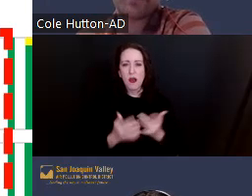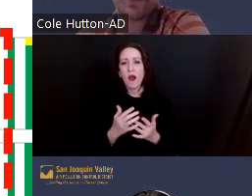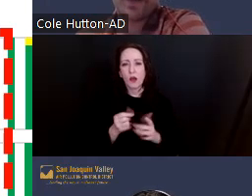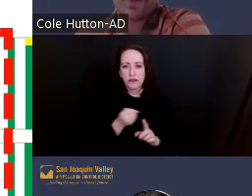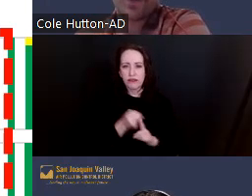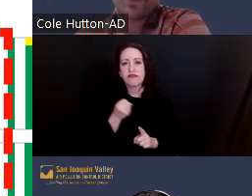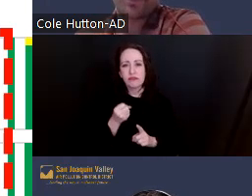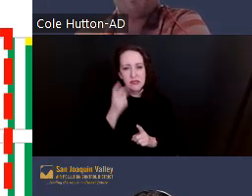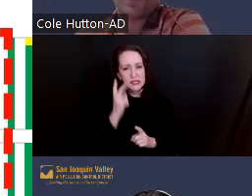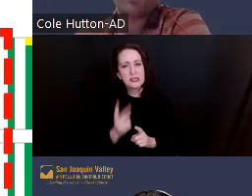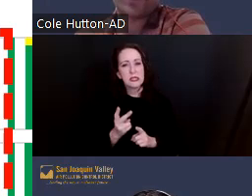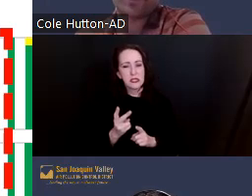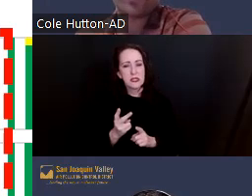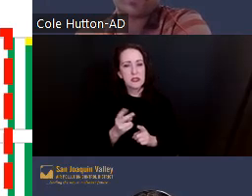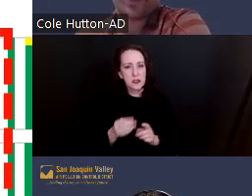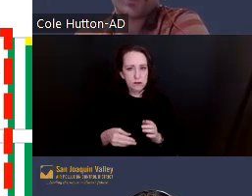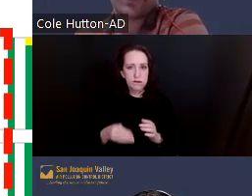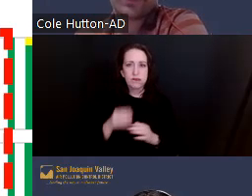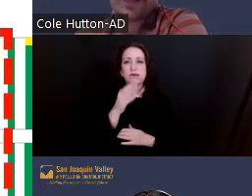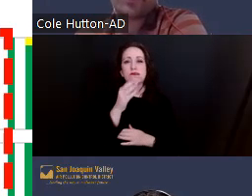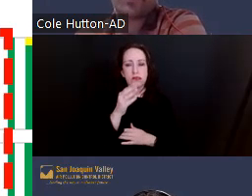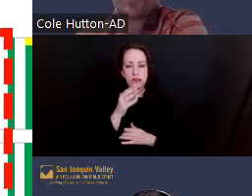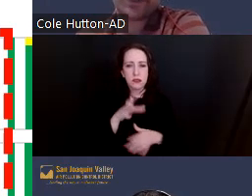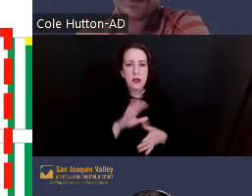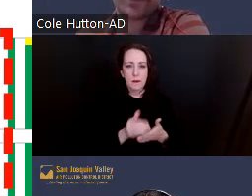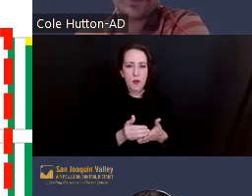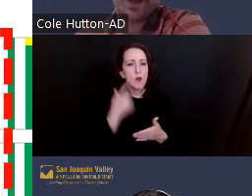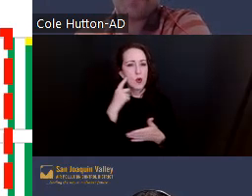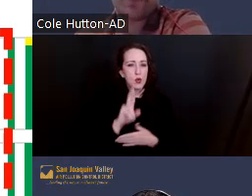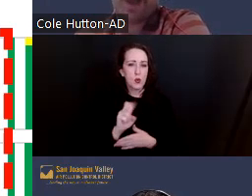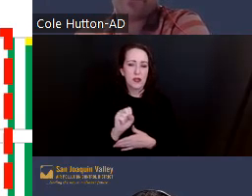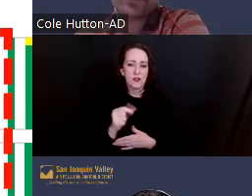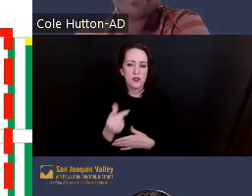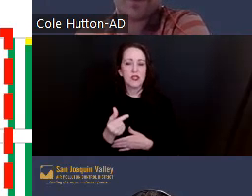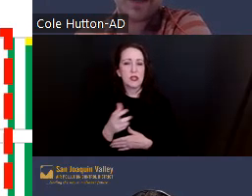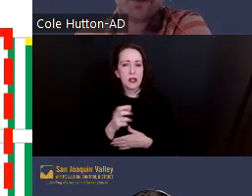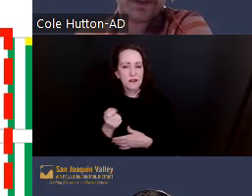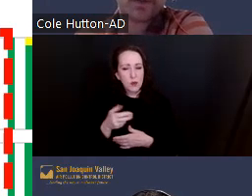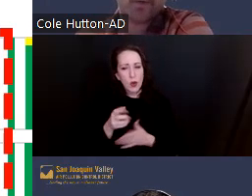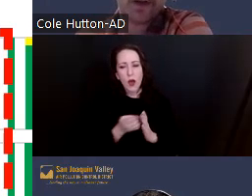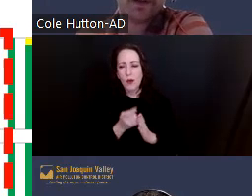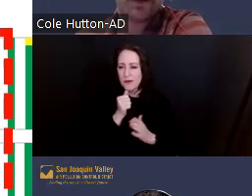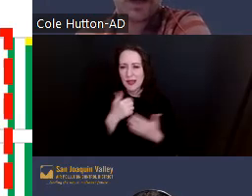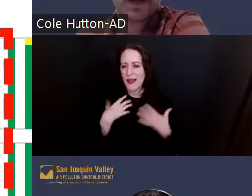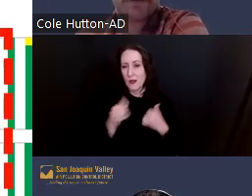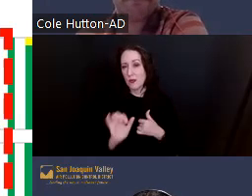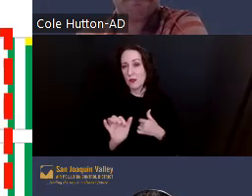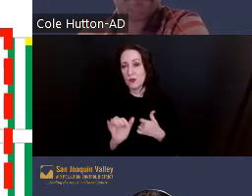see some elevated concentrations at USG and then a few hours of unhealthy as well